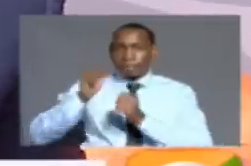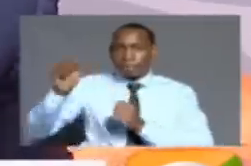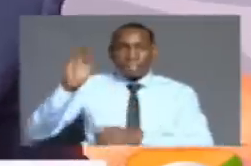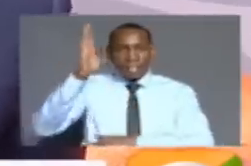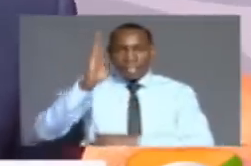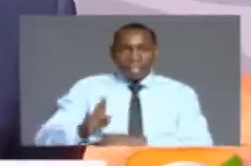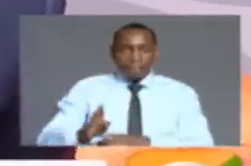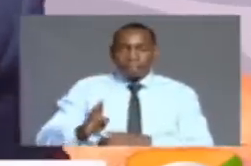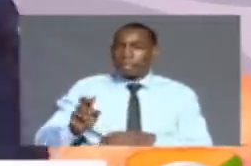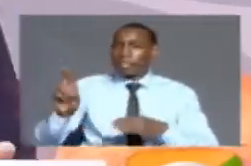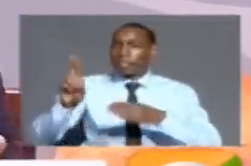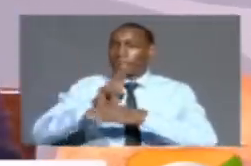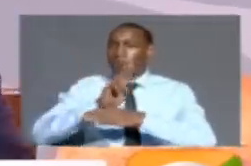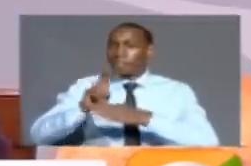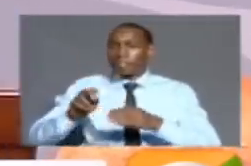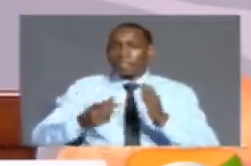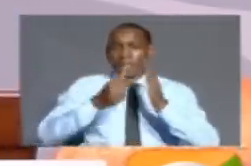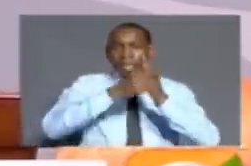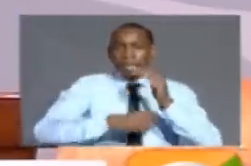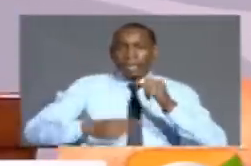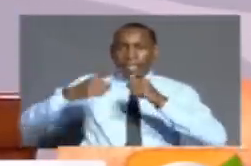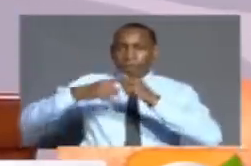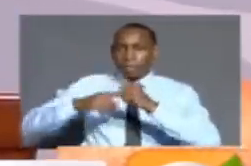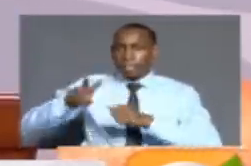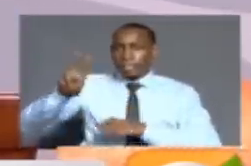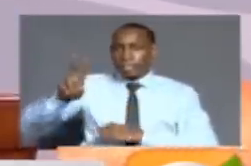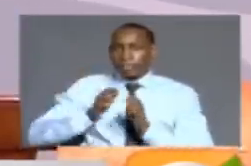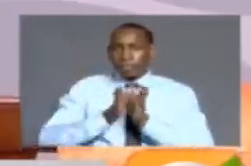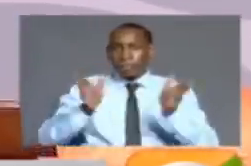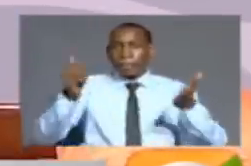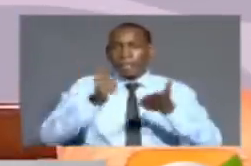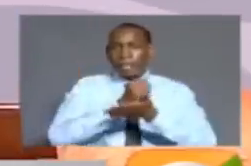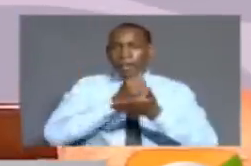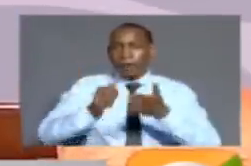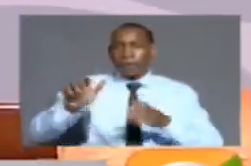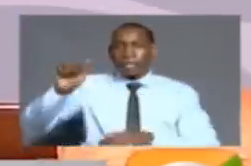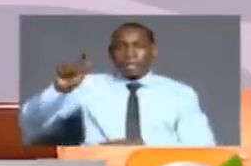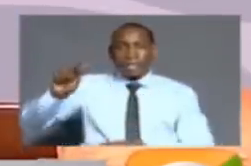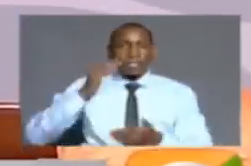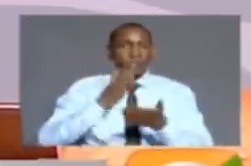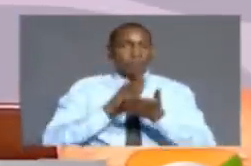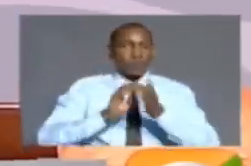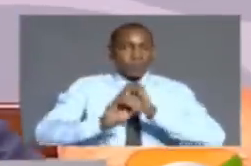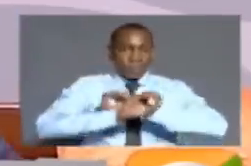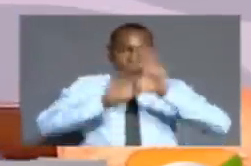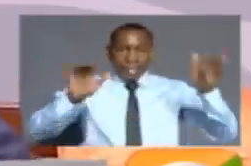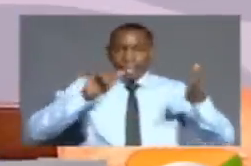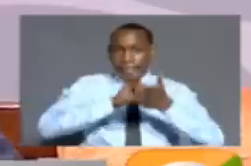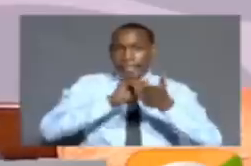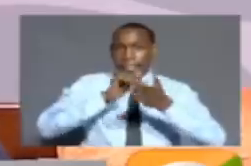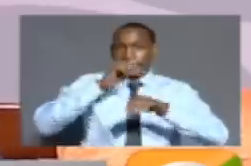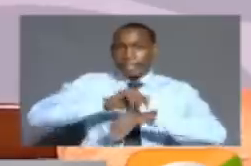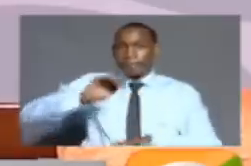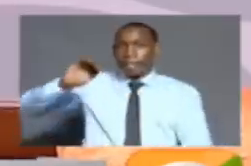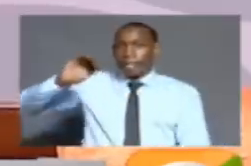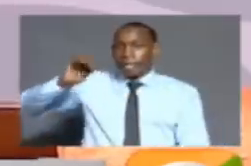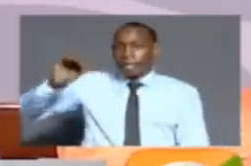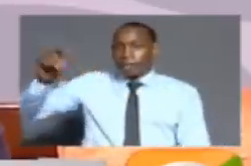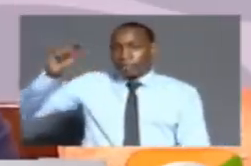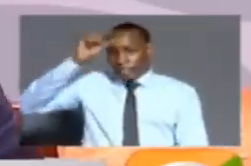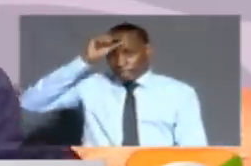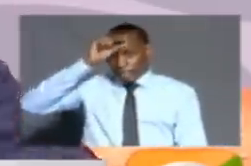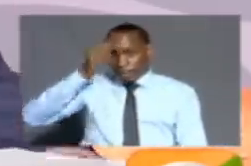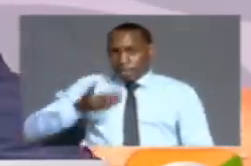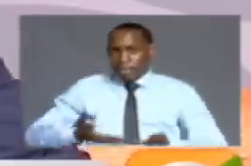been effected. If you look at Article 62 of the Public Audit Act, it is very clear that when county government